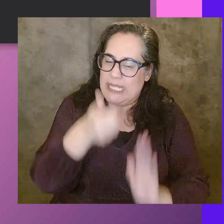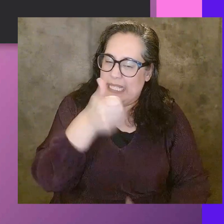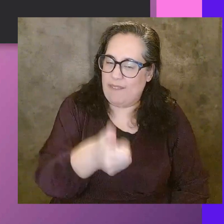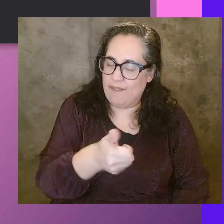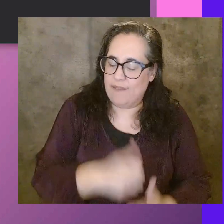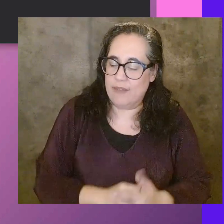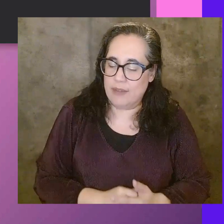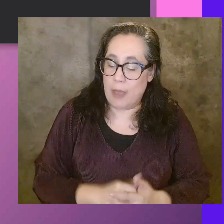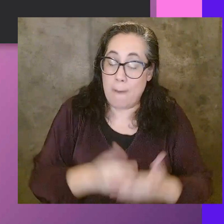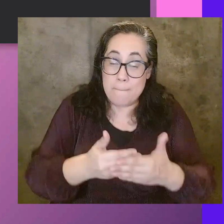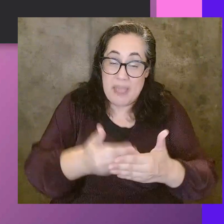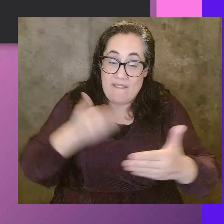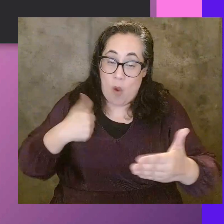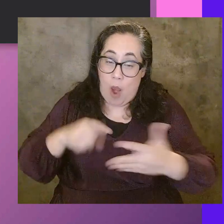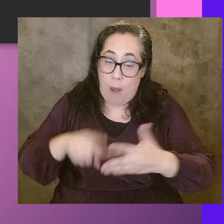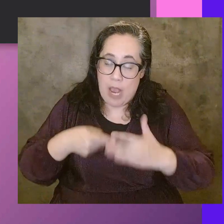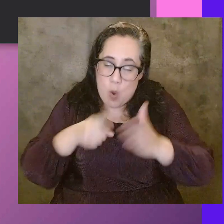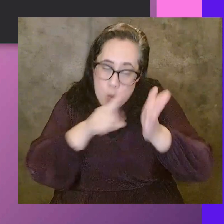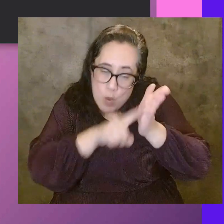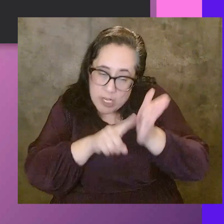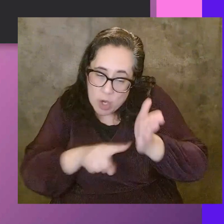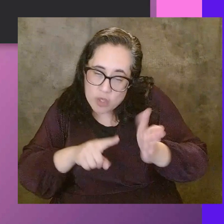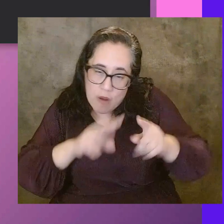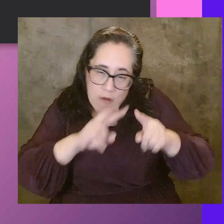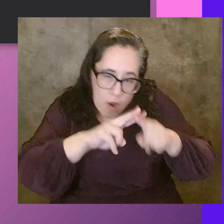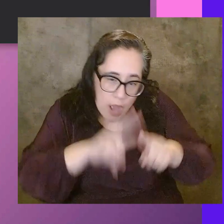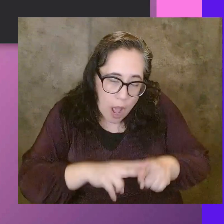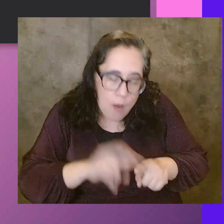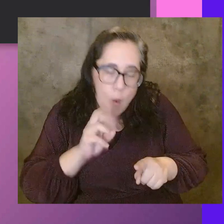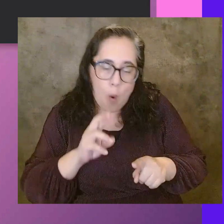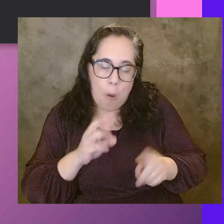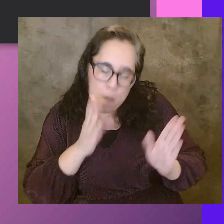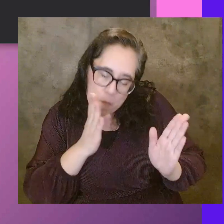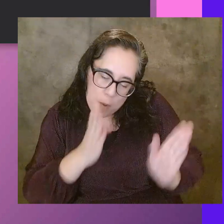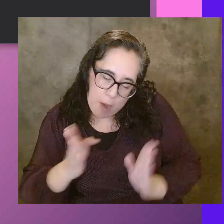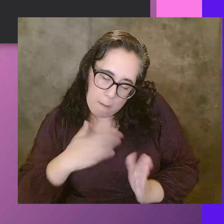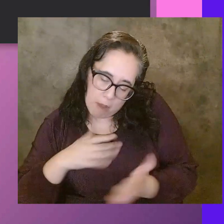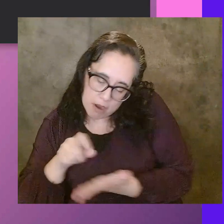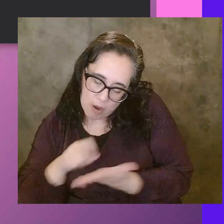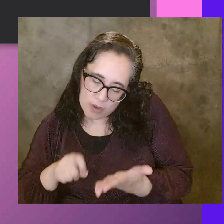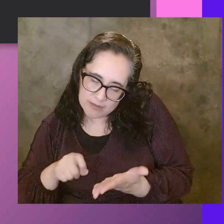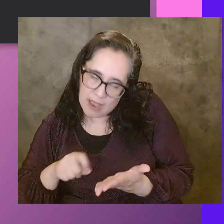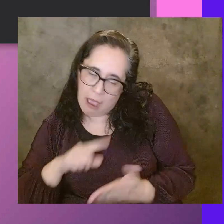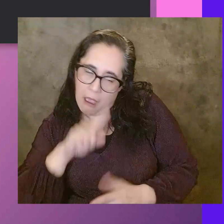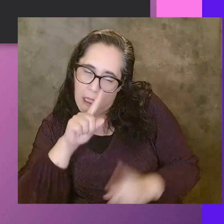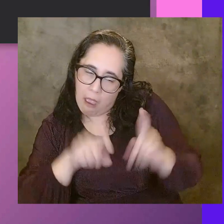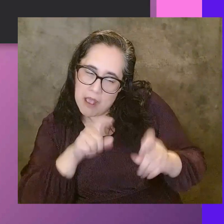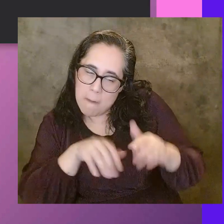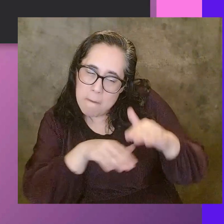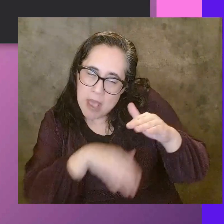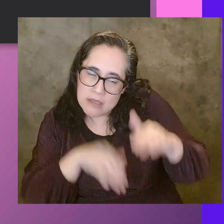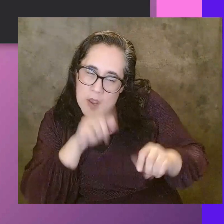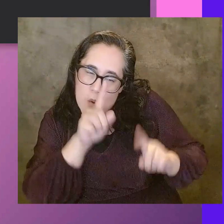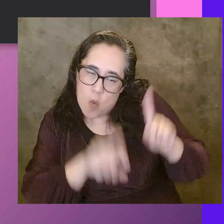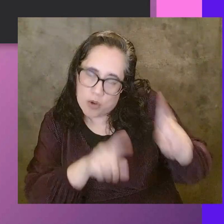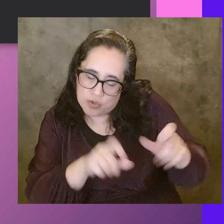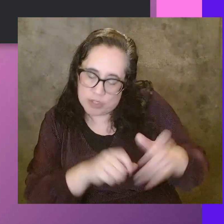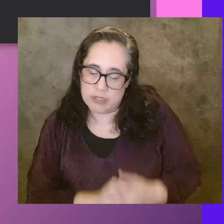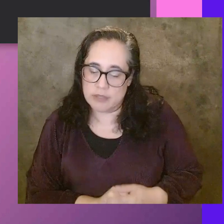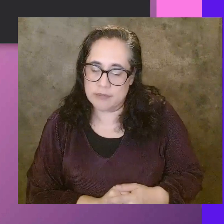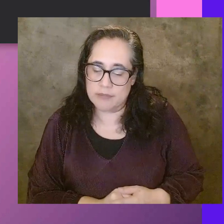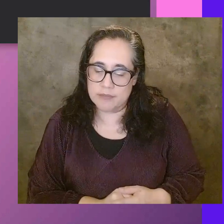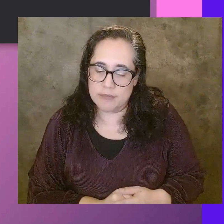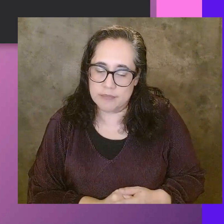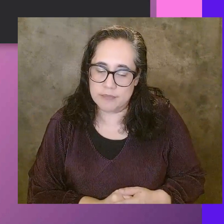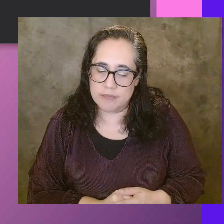researching vocabulary or preparing notes, I ask some basic questions. What type of assignment is